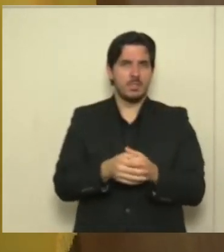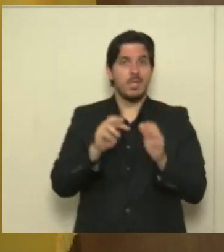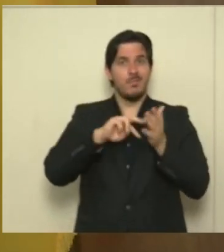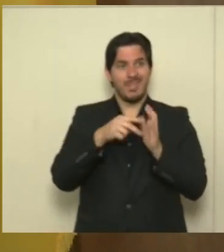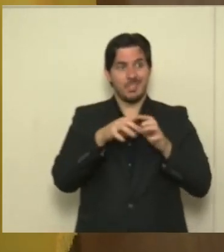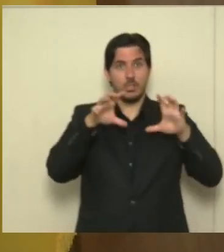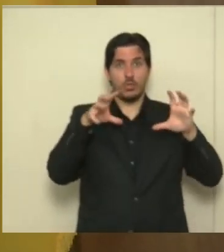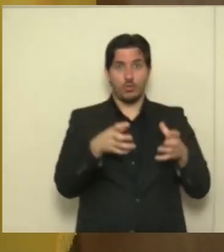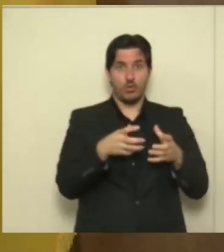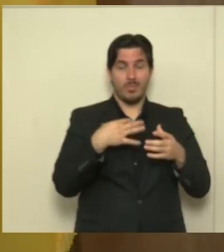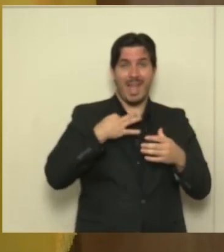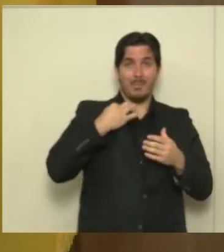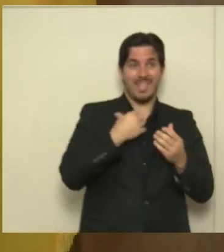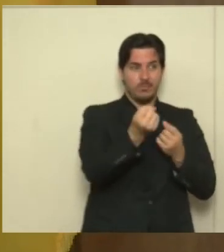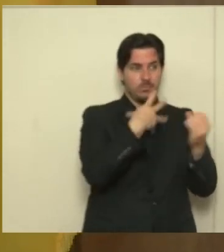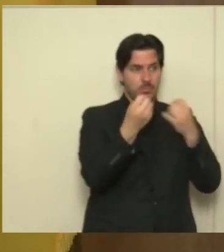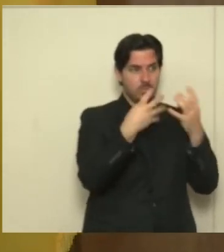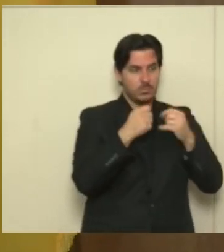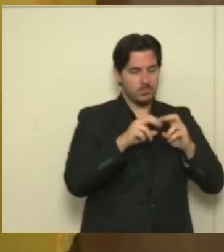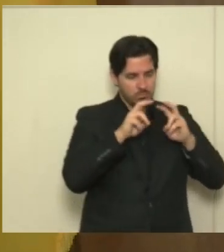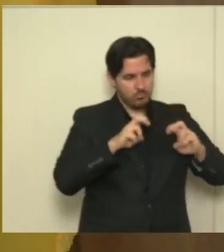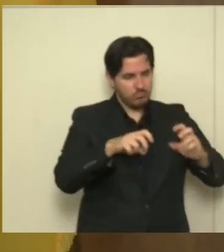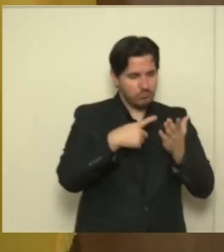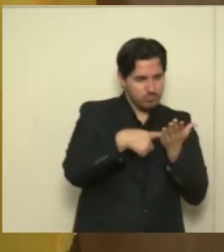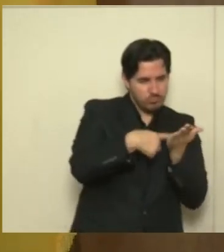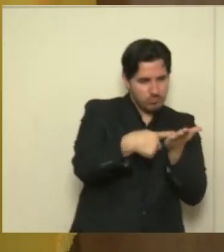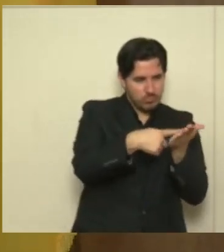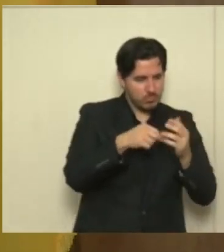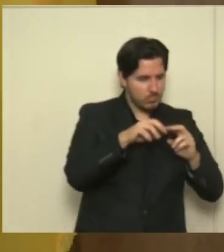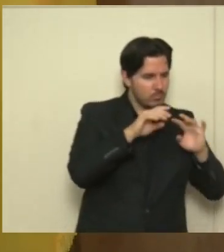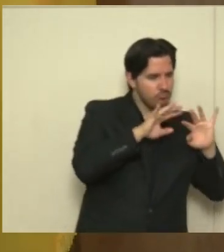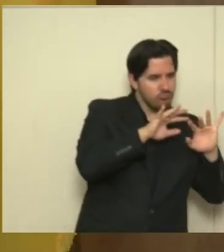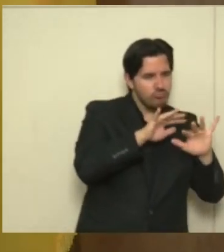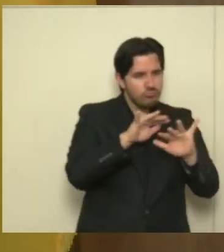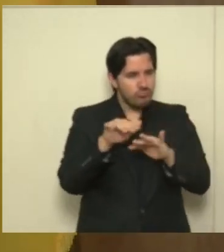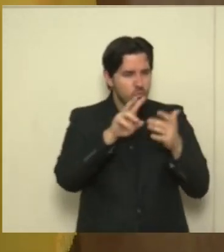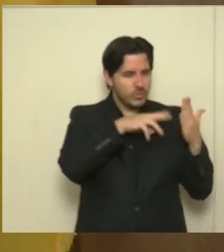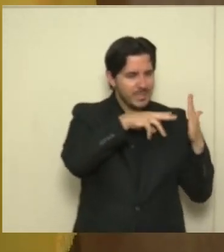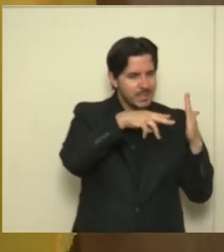those applications and makes sure that they are